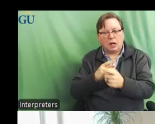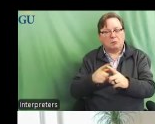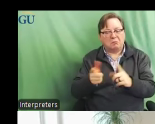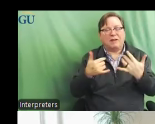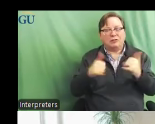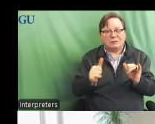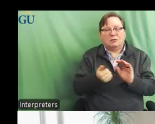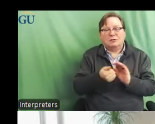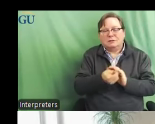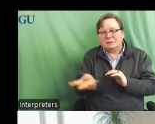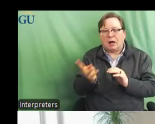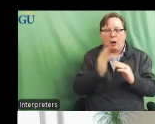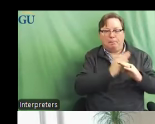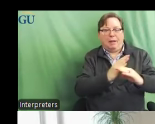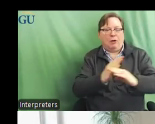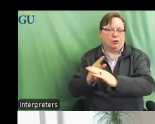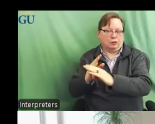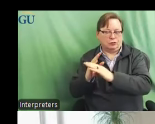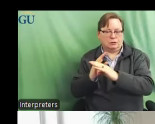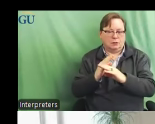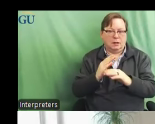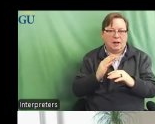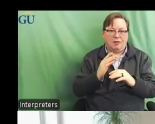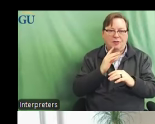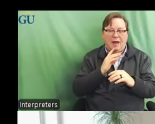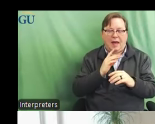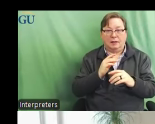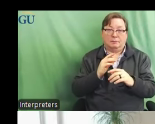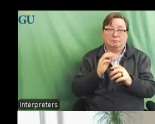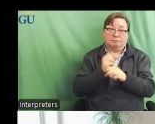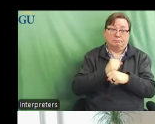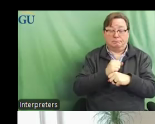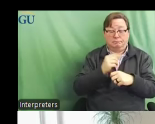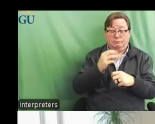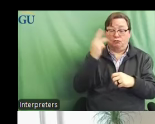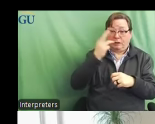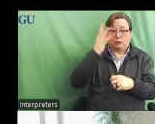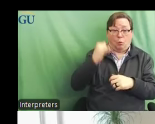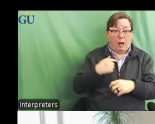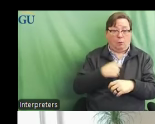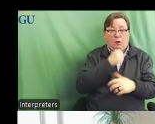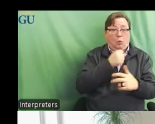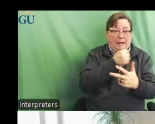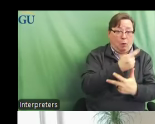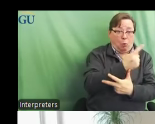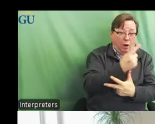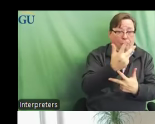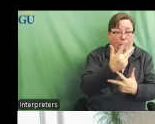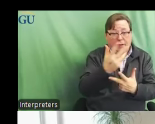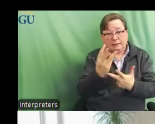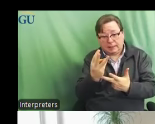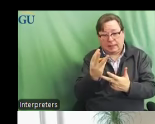barriers that keep us from achieving those 1-3-6 goals and those language milestones that we would like to